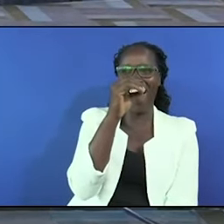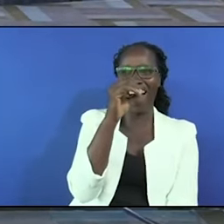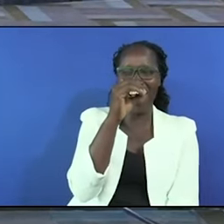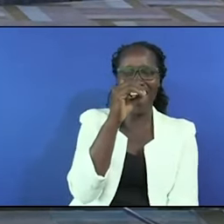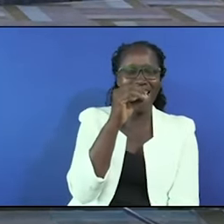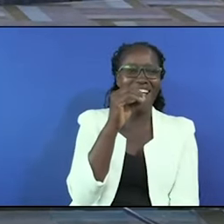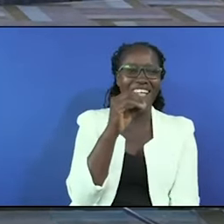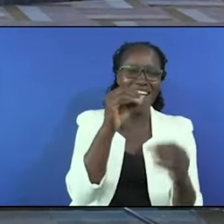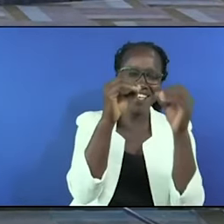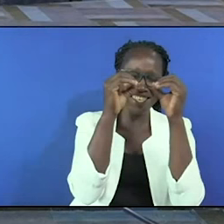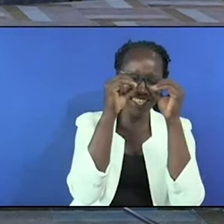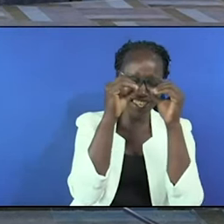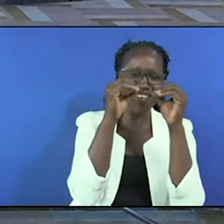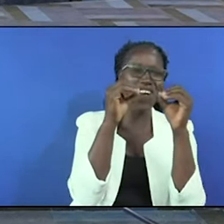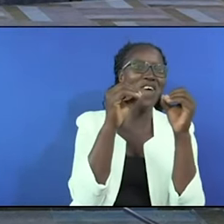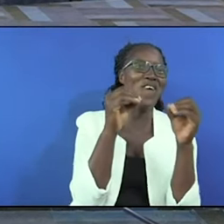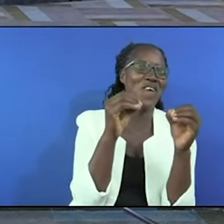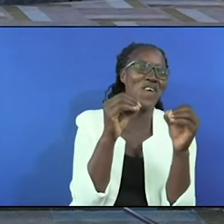And I had done a lot of it.